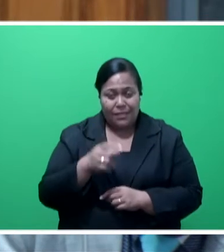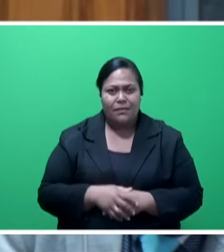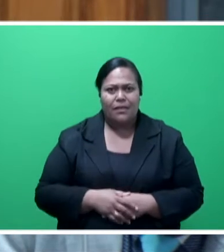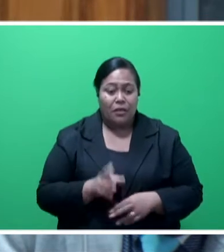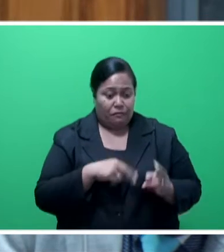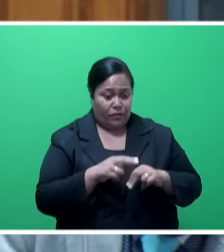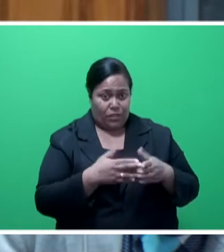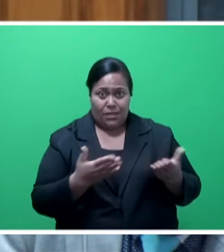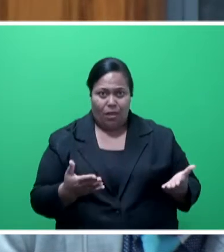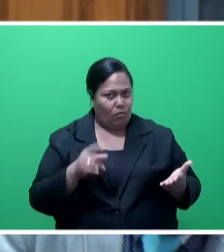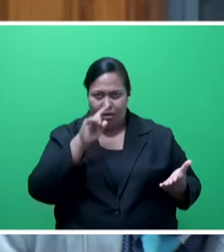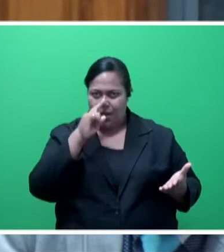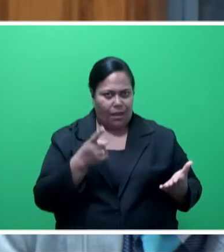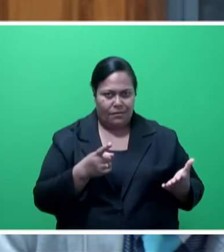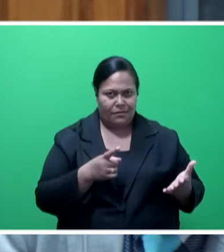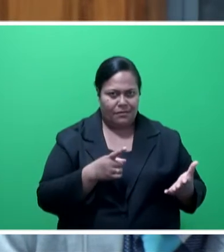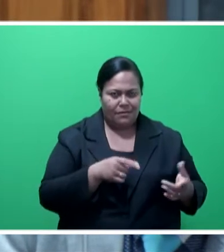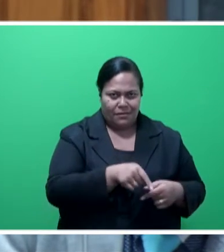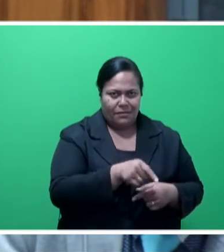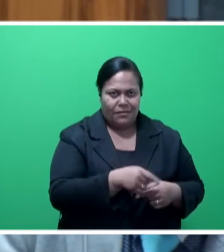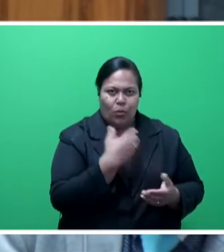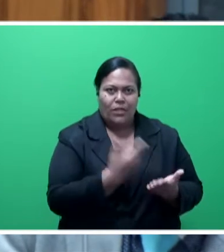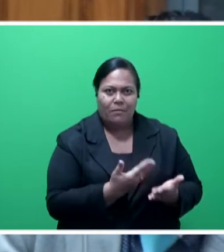cannot sustain PAFCO's albacore demand.